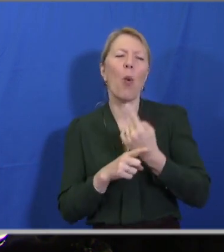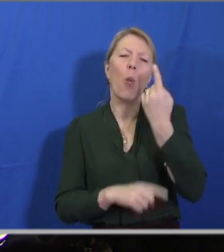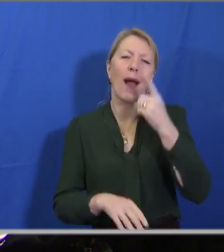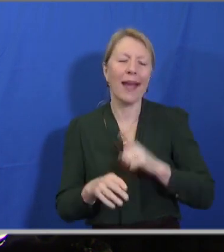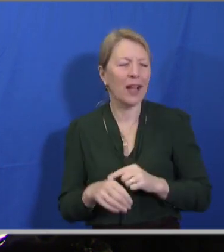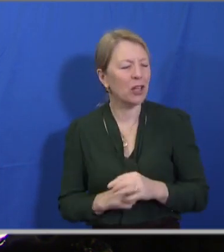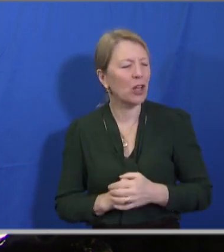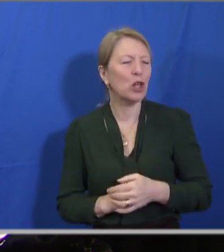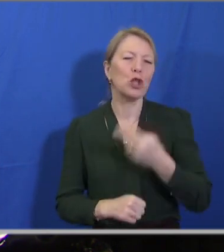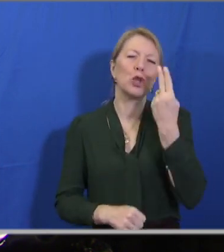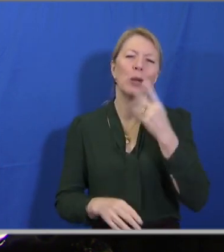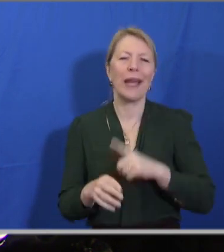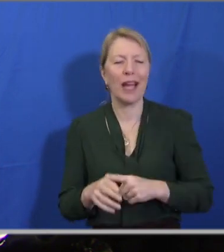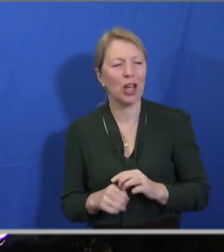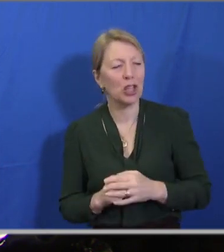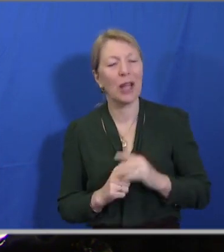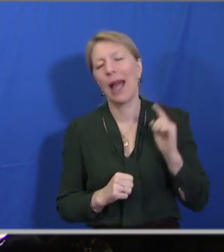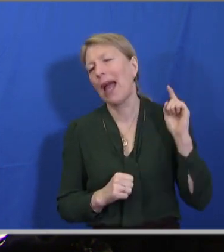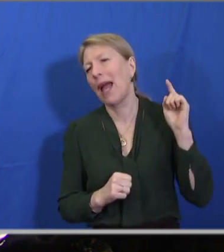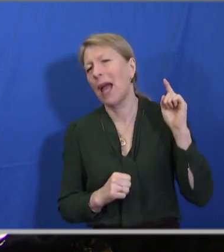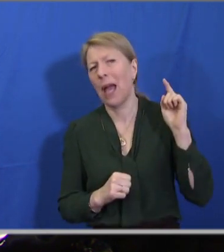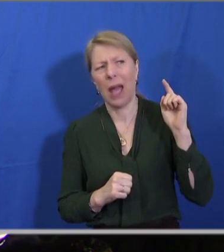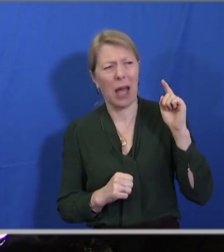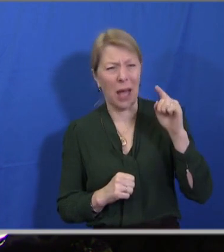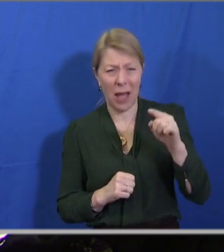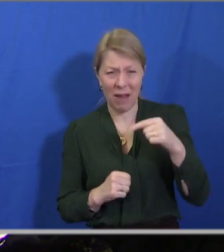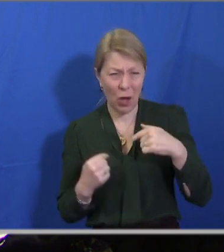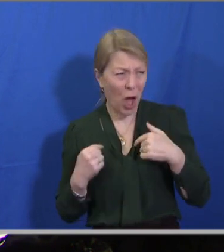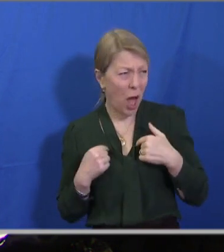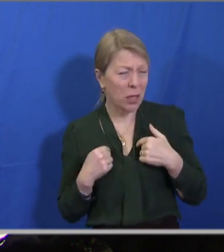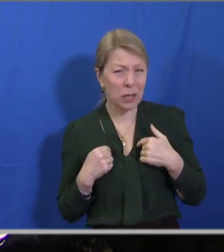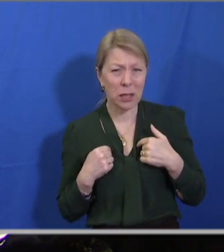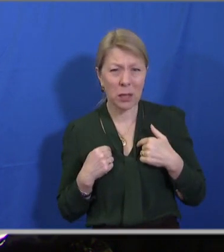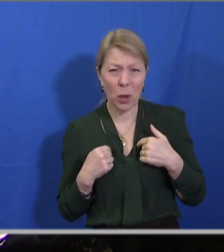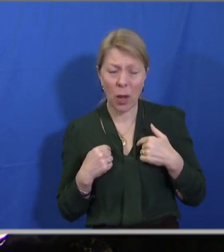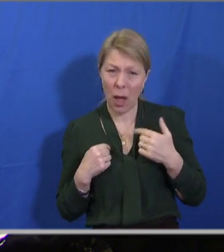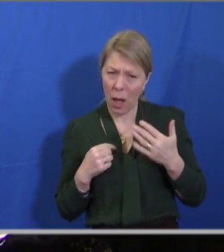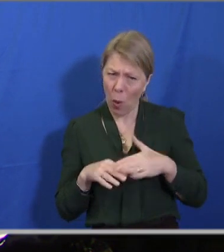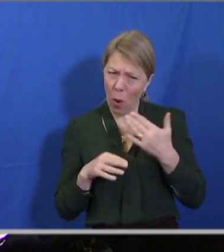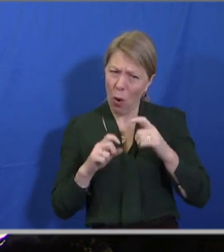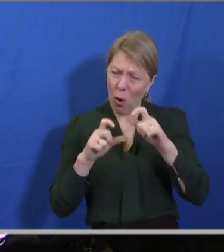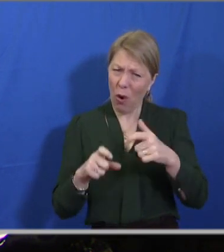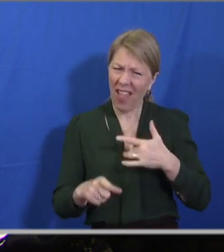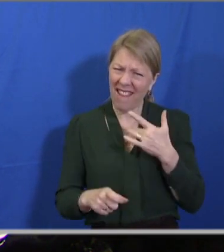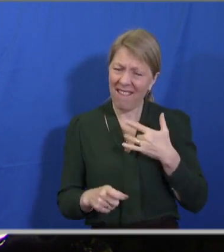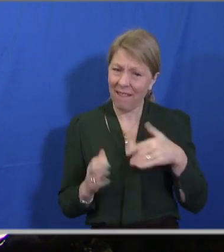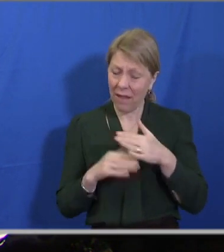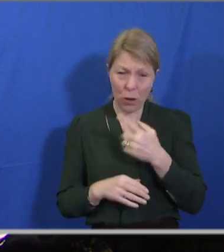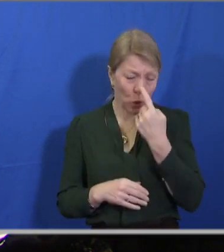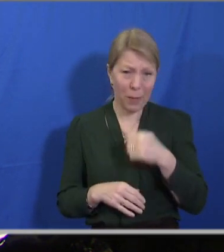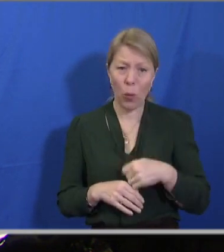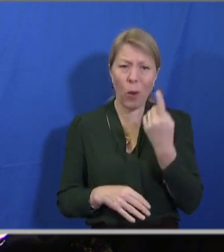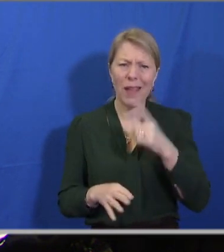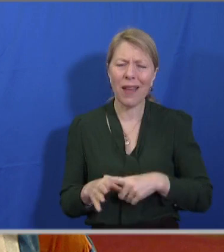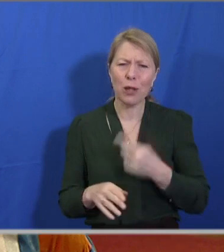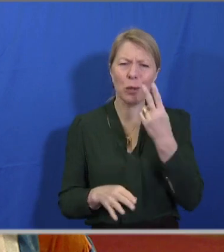tomorrow, but for a disabled person that may be their only tomorrow. Please keep in mind, we are talking about very severely